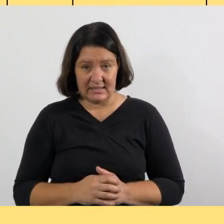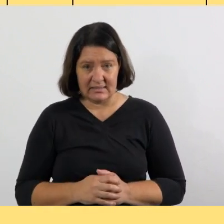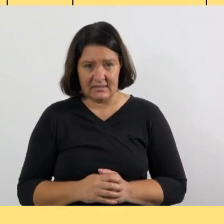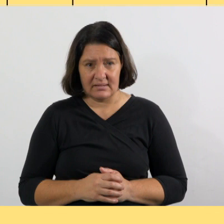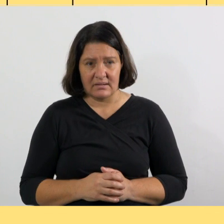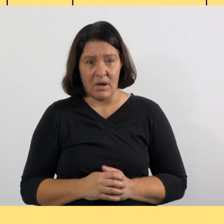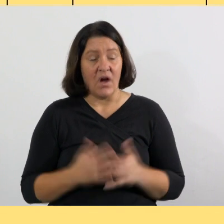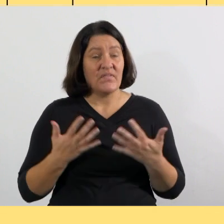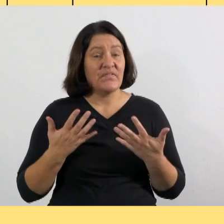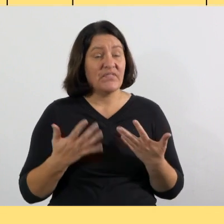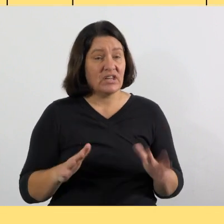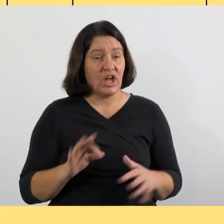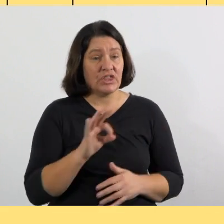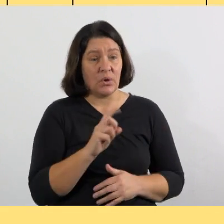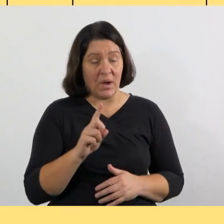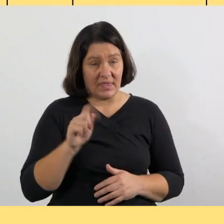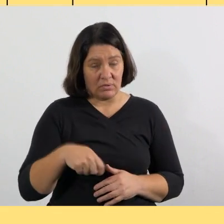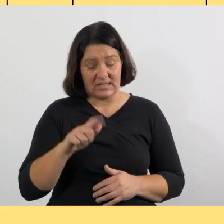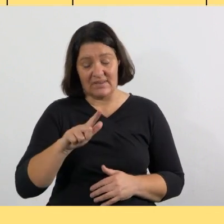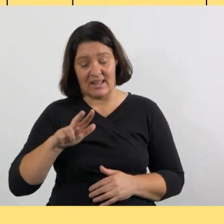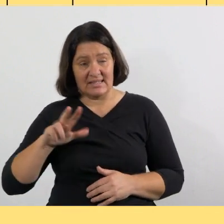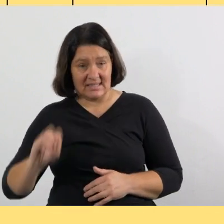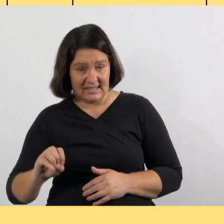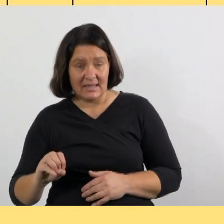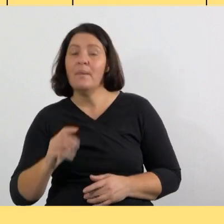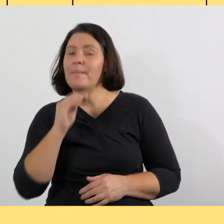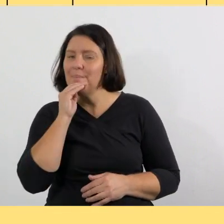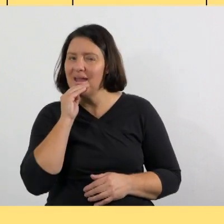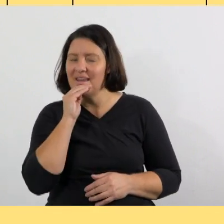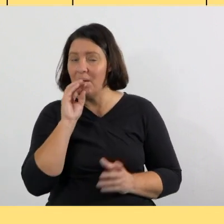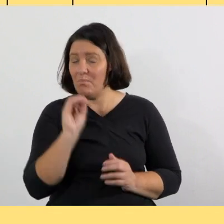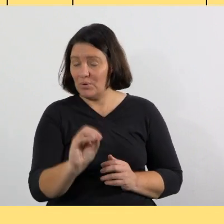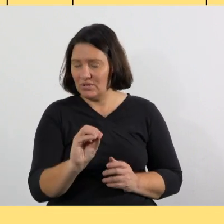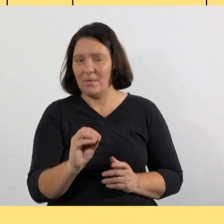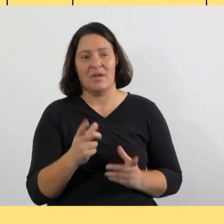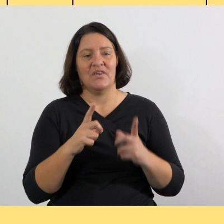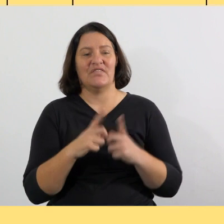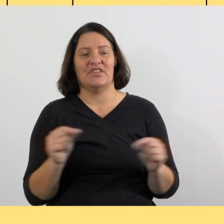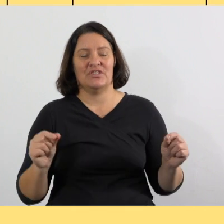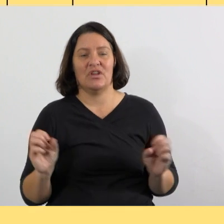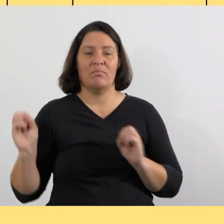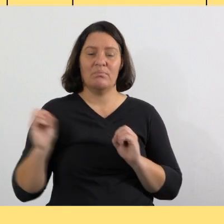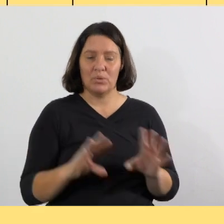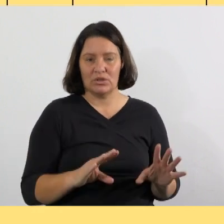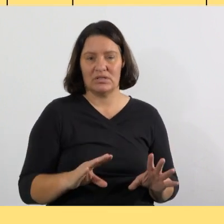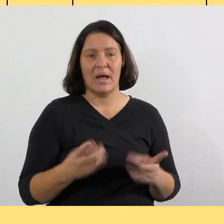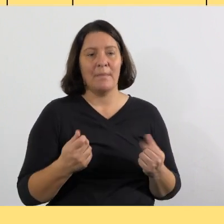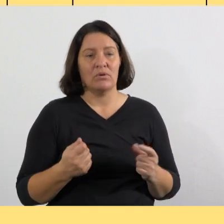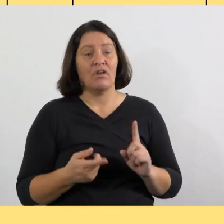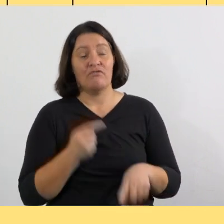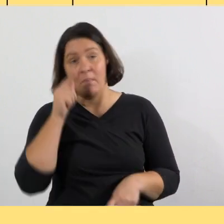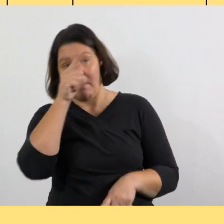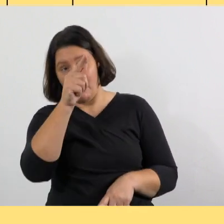31,780. Once you have done that, that means you have completed your trial balance. You have posted the